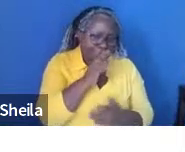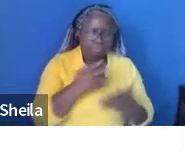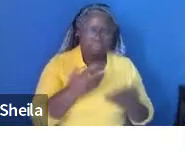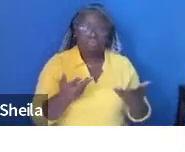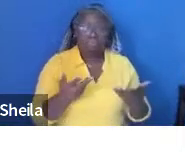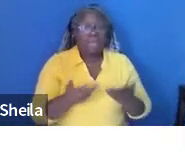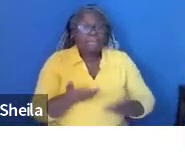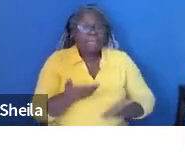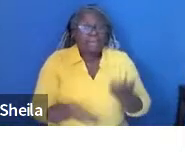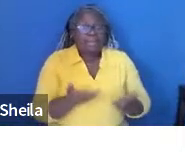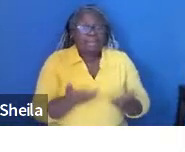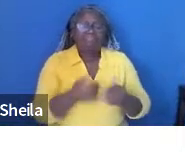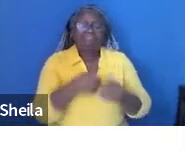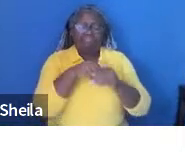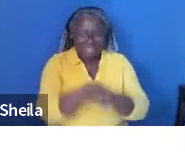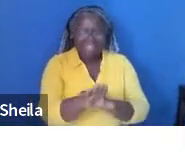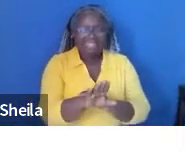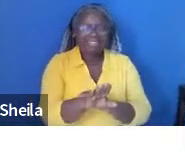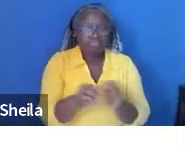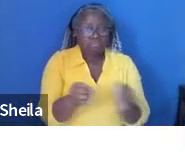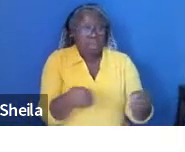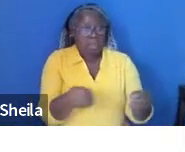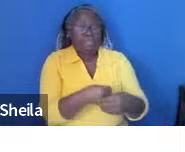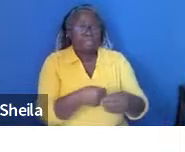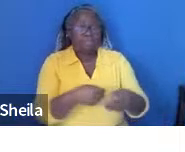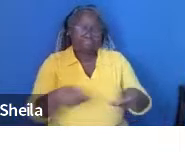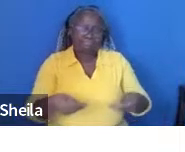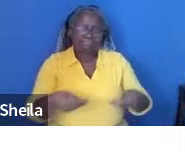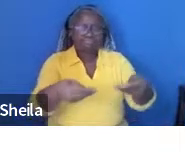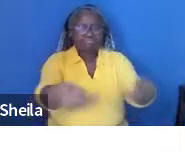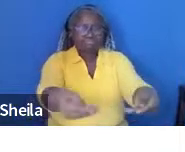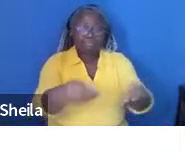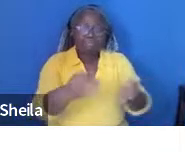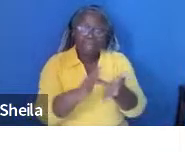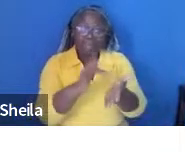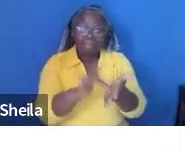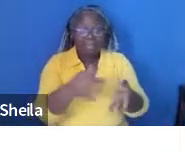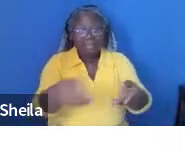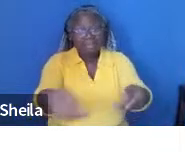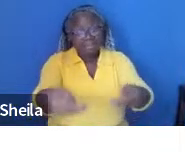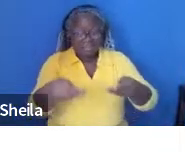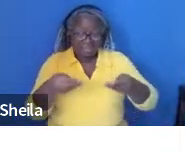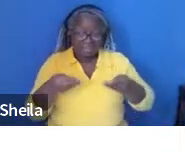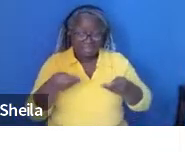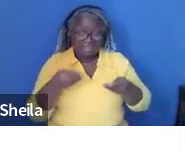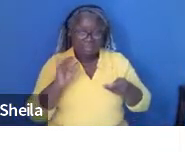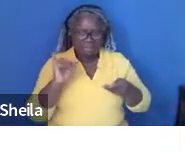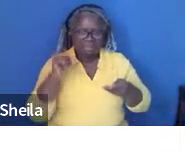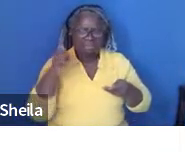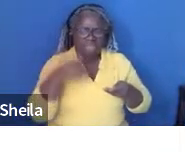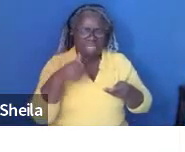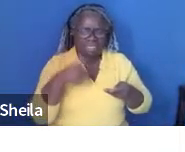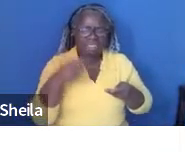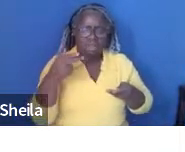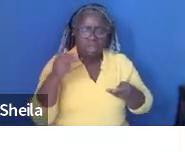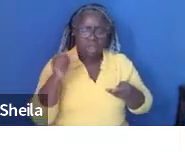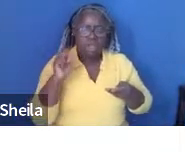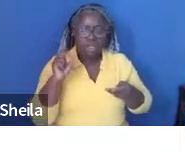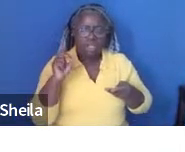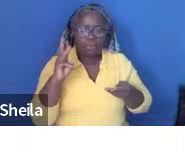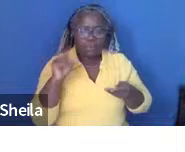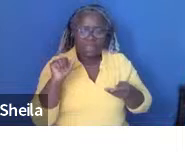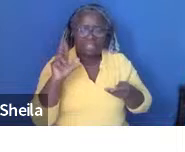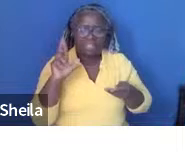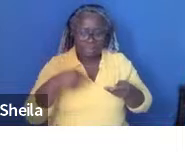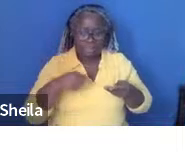history form. Here, the hardware is the tablet, and different standards may apply from the kiosk, since the